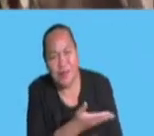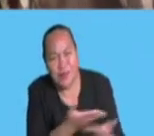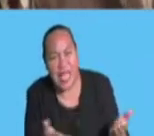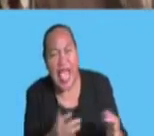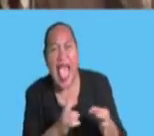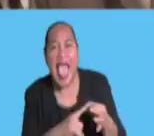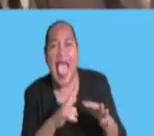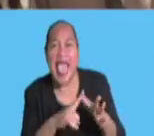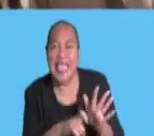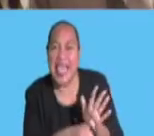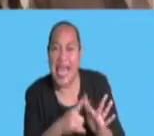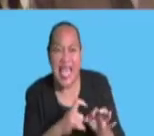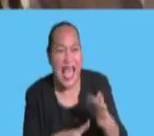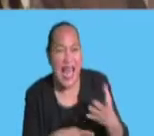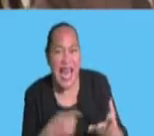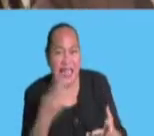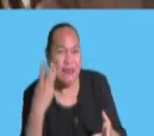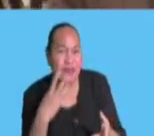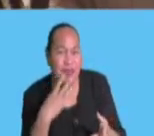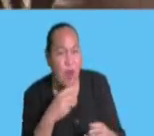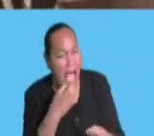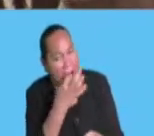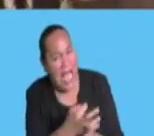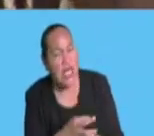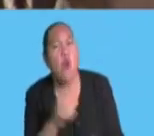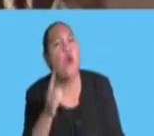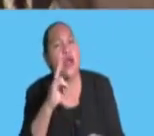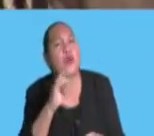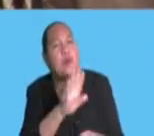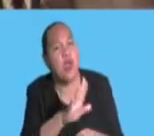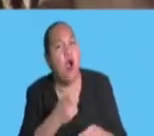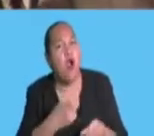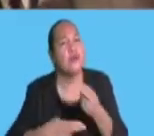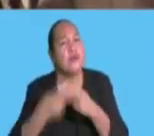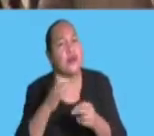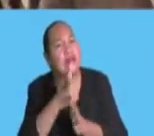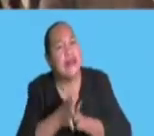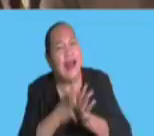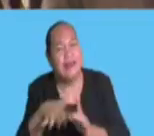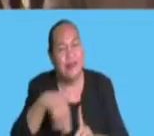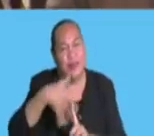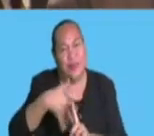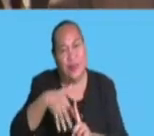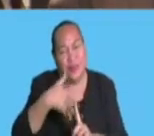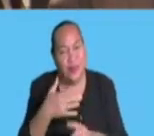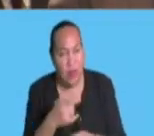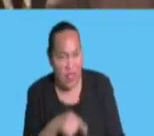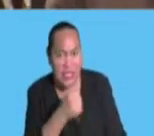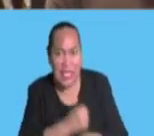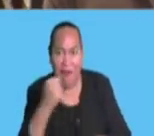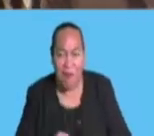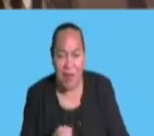Ngarengere Tumbuya asked. She asked, what is going to be the legacy of this government? What is going to be the legacy of this